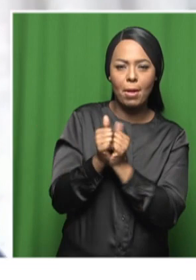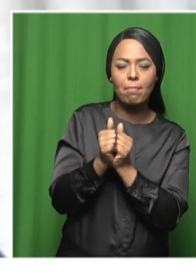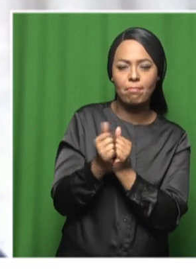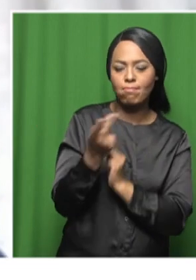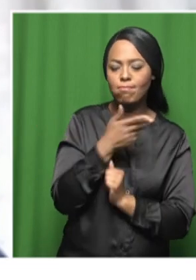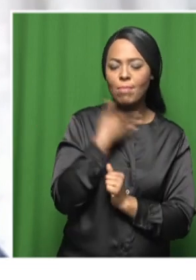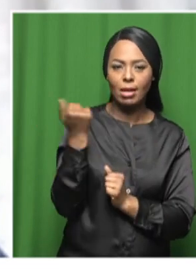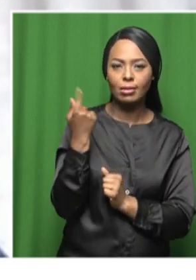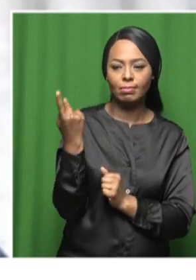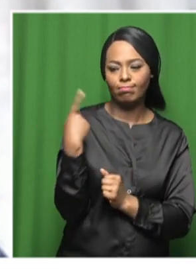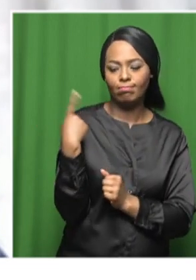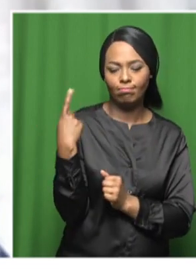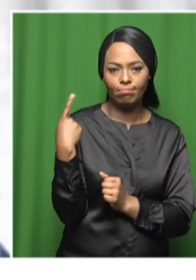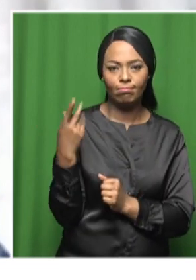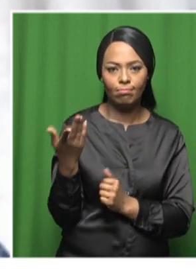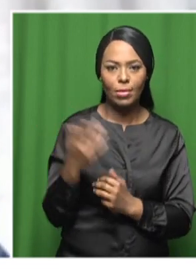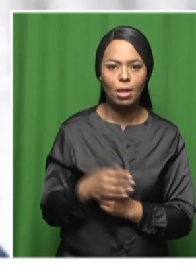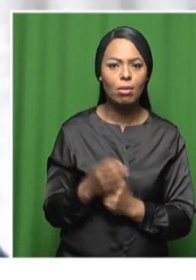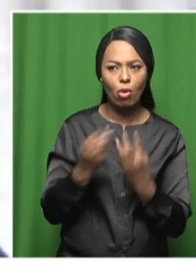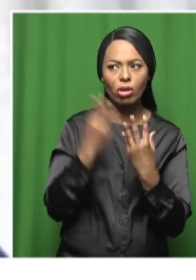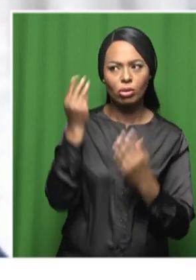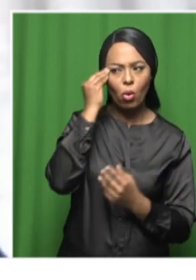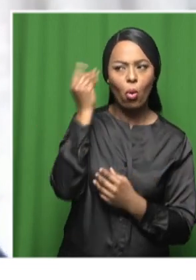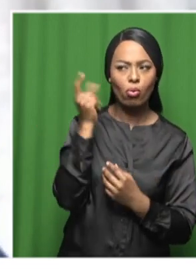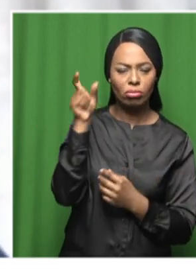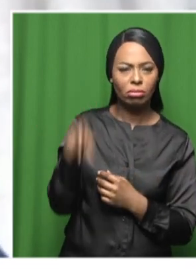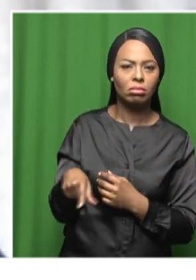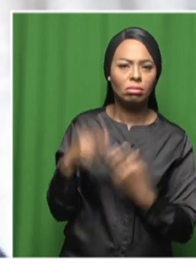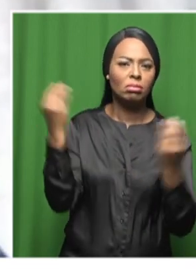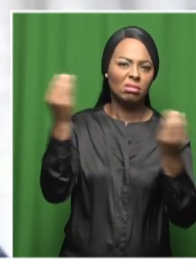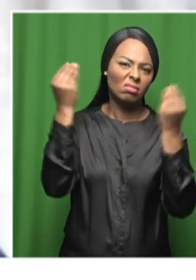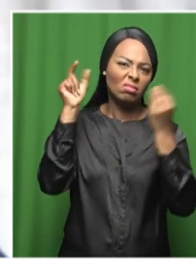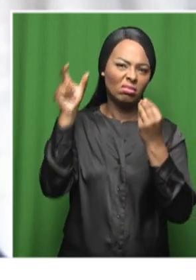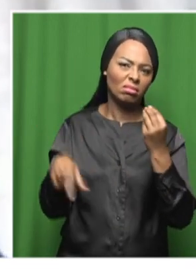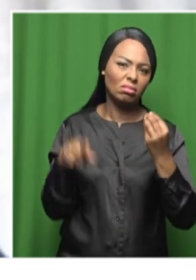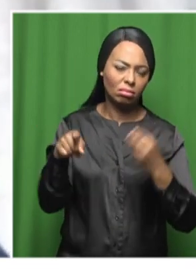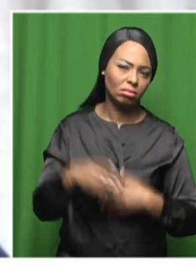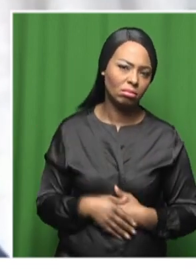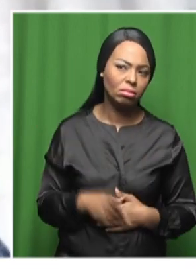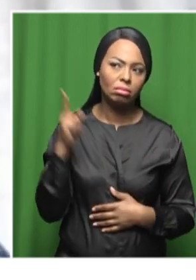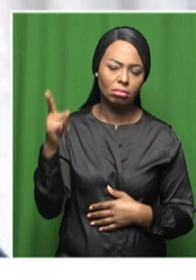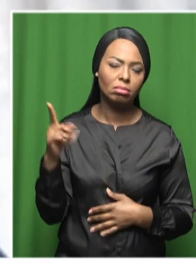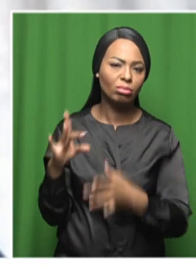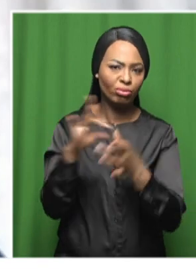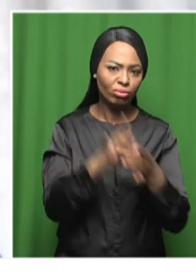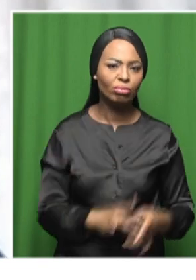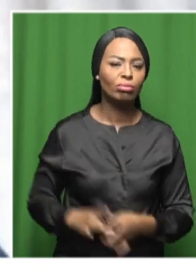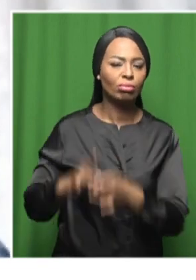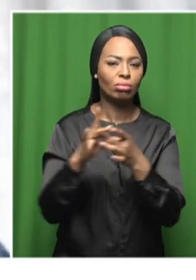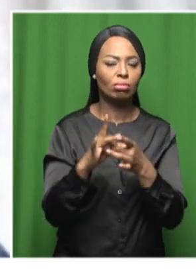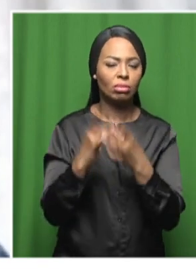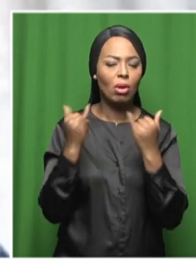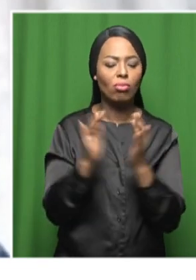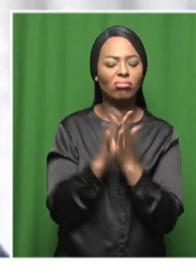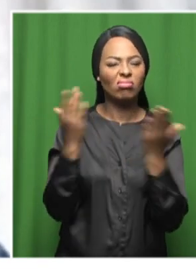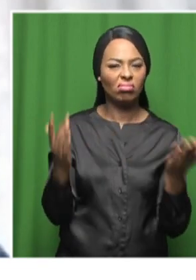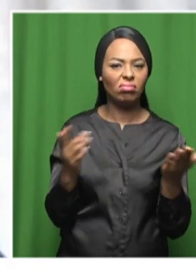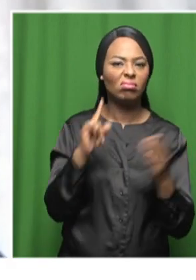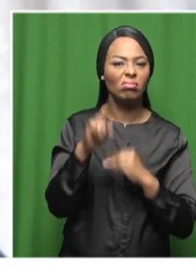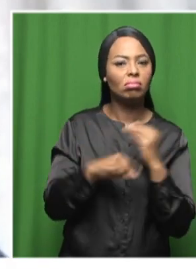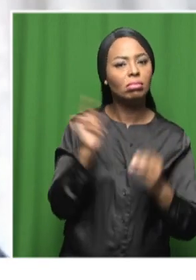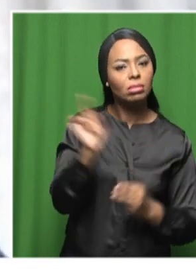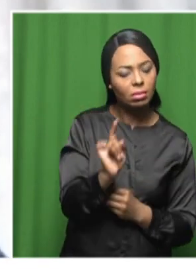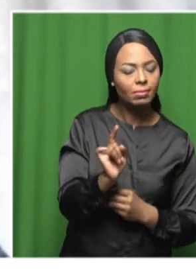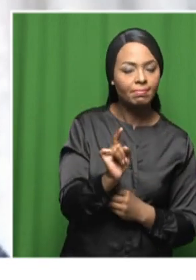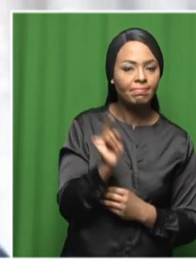I can put it like that, and yeah, somebody who brings a unique perspective to what this book brings to the table,